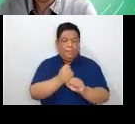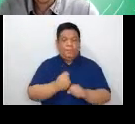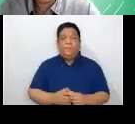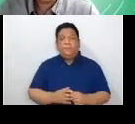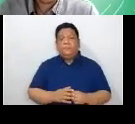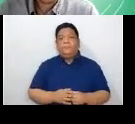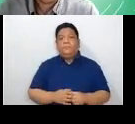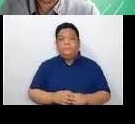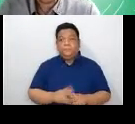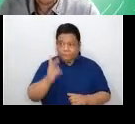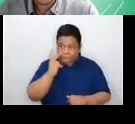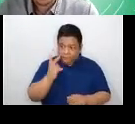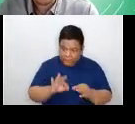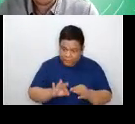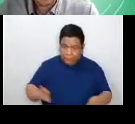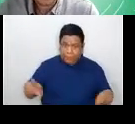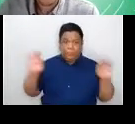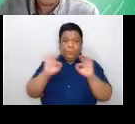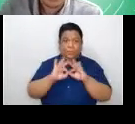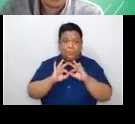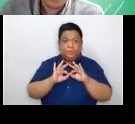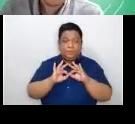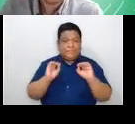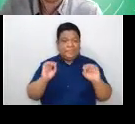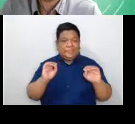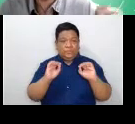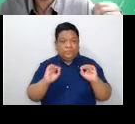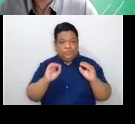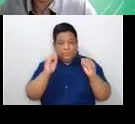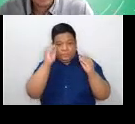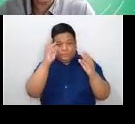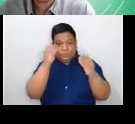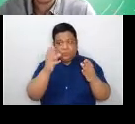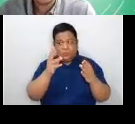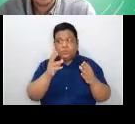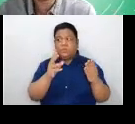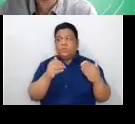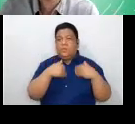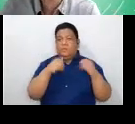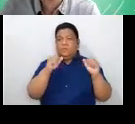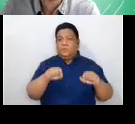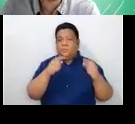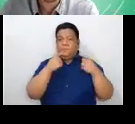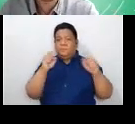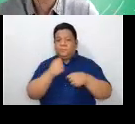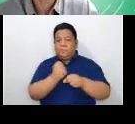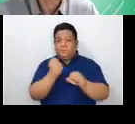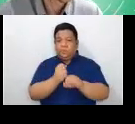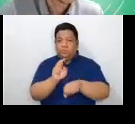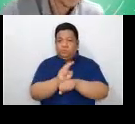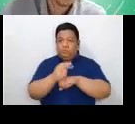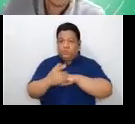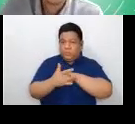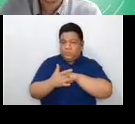when you see the importance of teaching this kind of information and the ability to create using these digital technologies, using